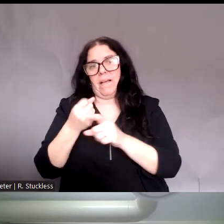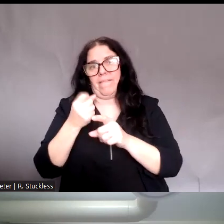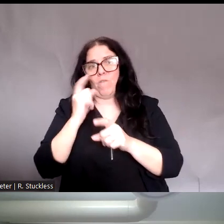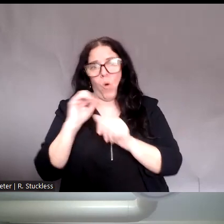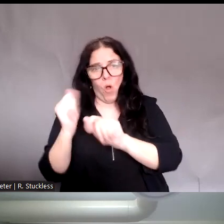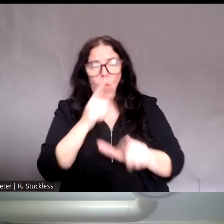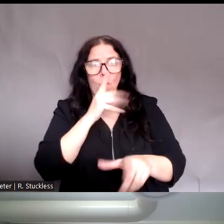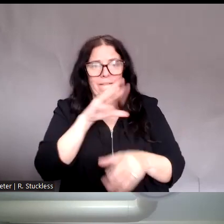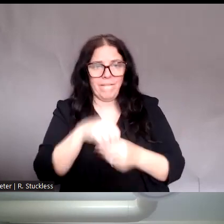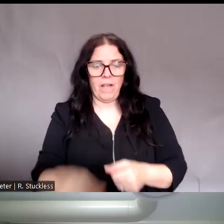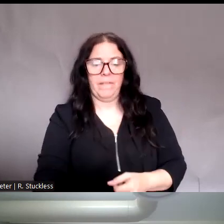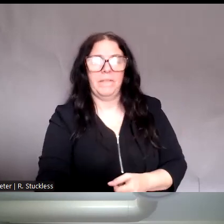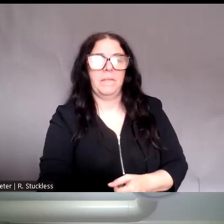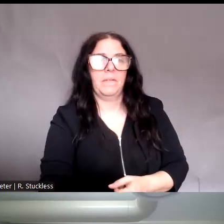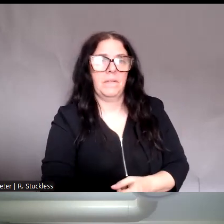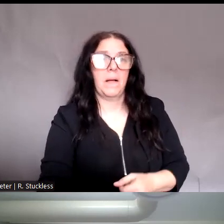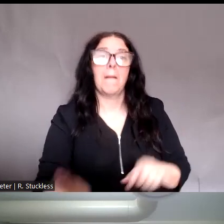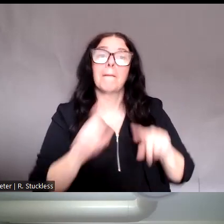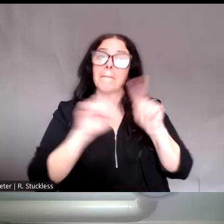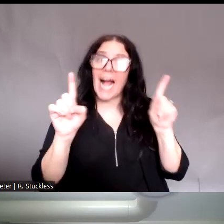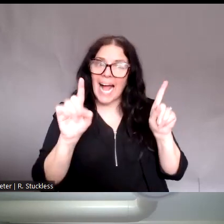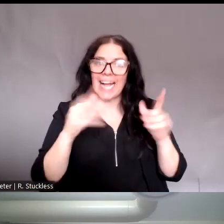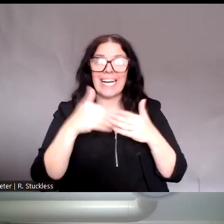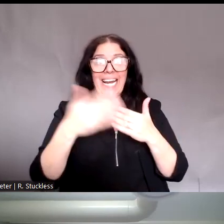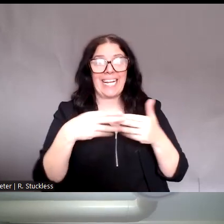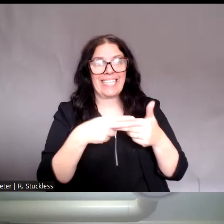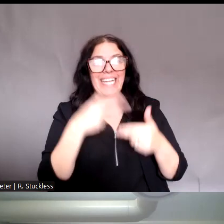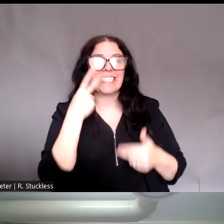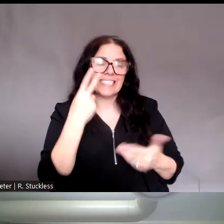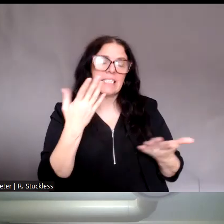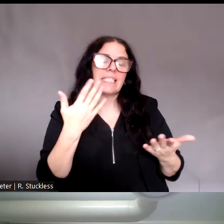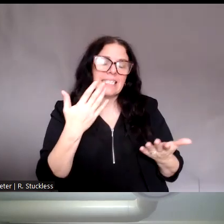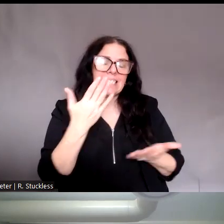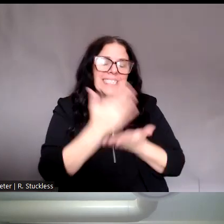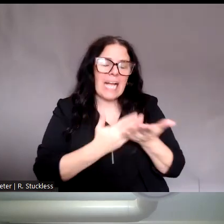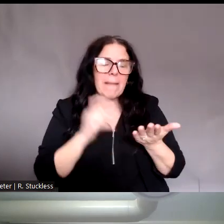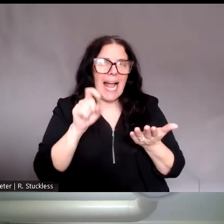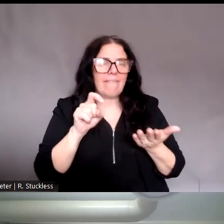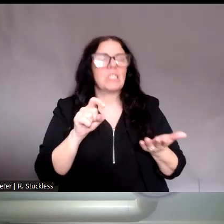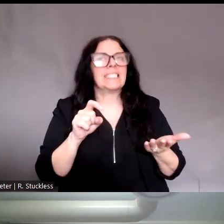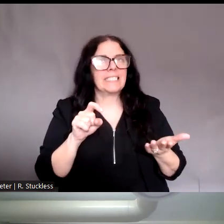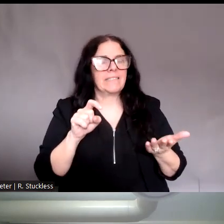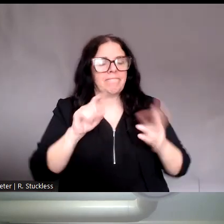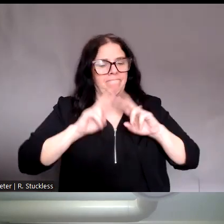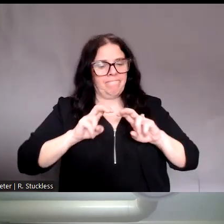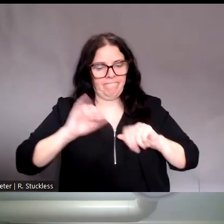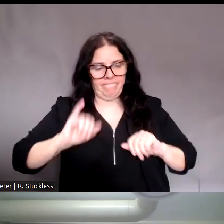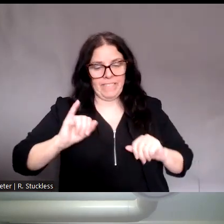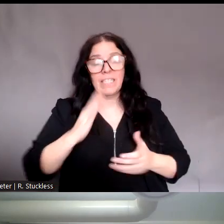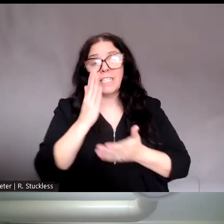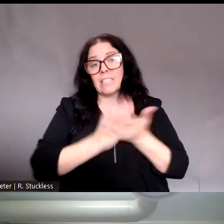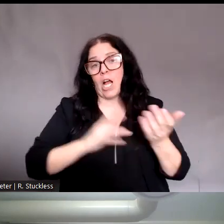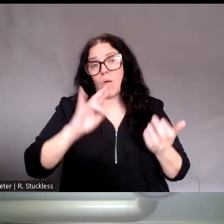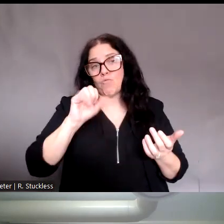involved. However, if you flip to the next slide, you'll see that there's also some things to really think about. And there are some risks that can